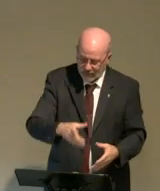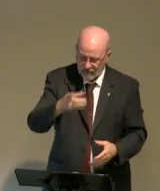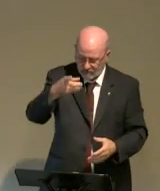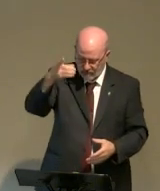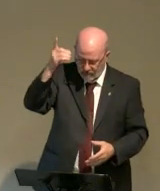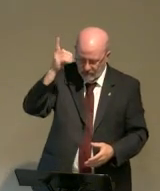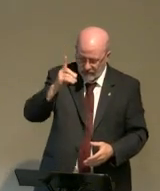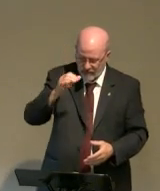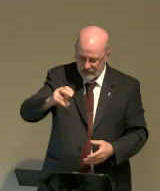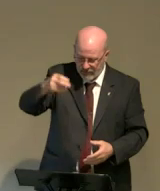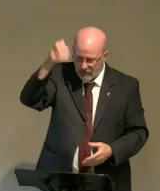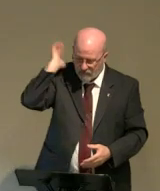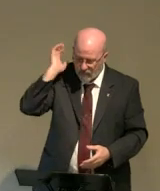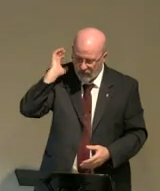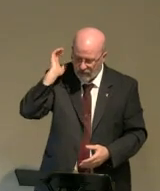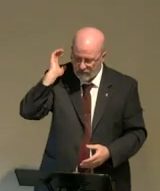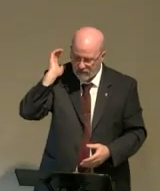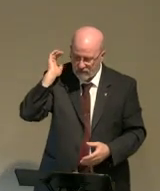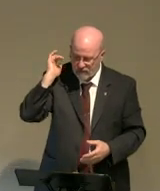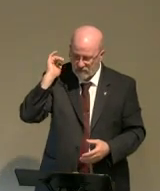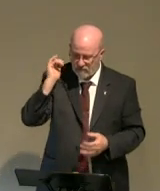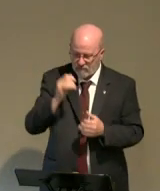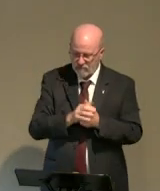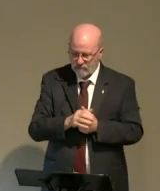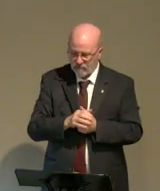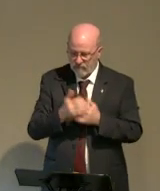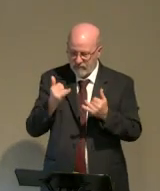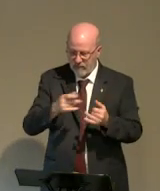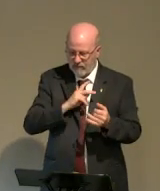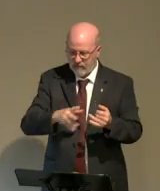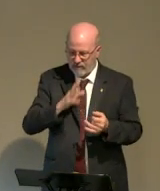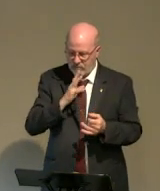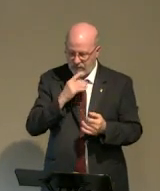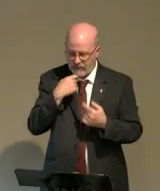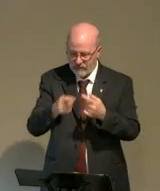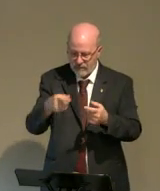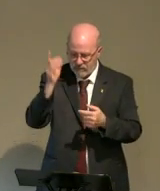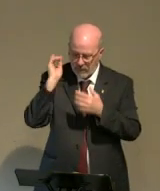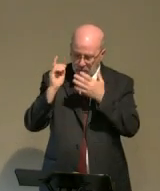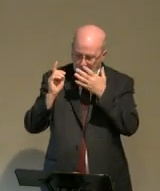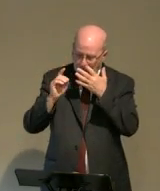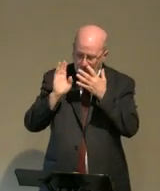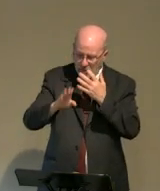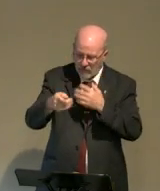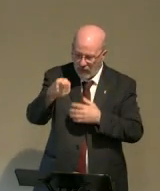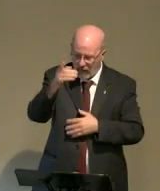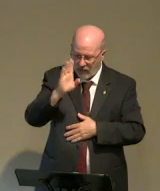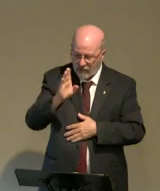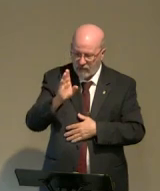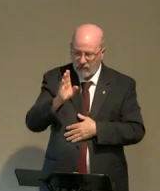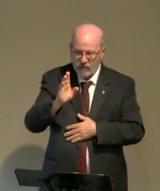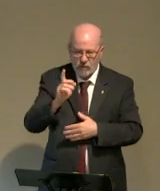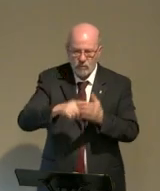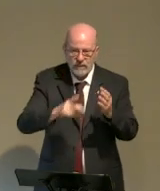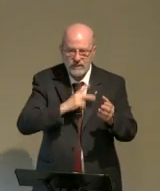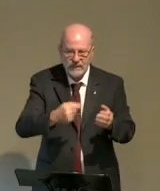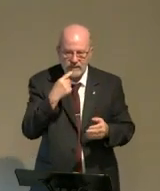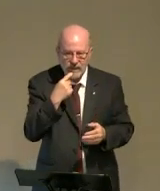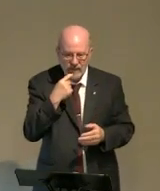him into the den of lions. Now the king spake and said unto Daniel, watch what he says